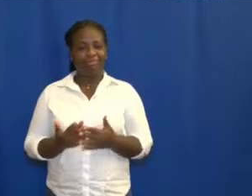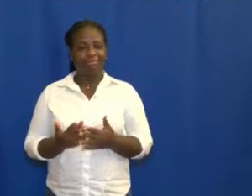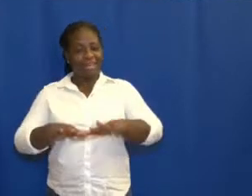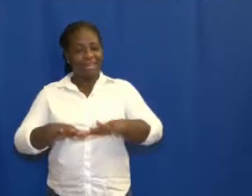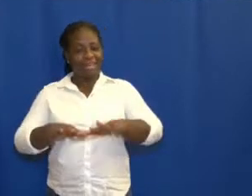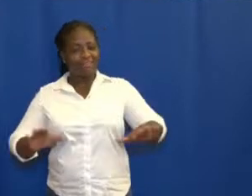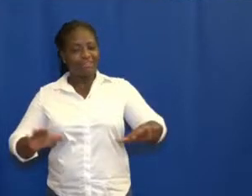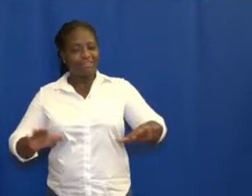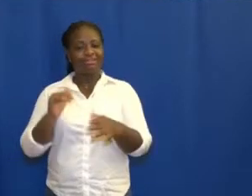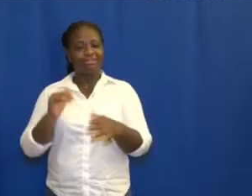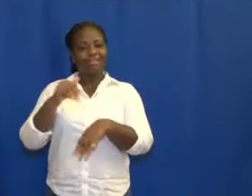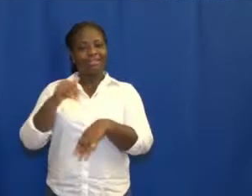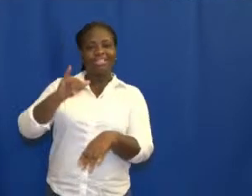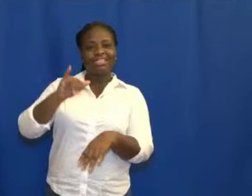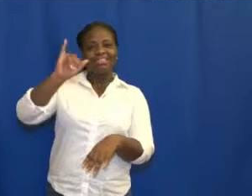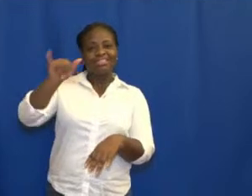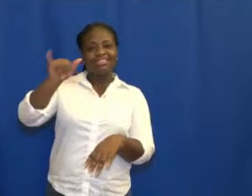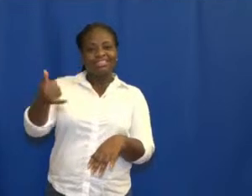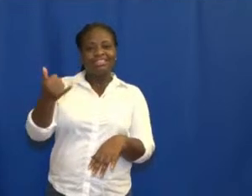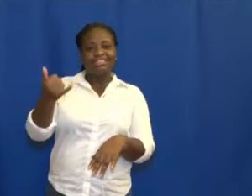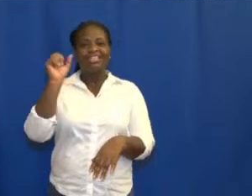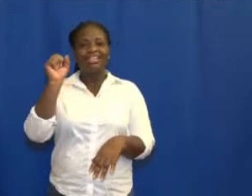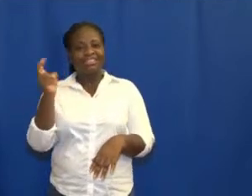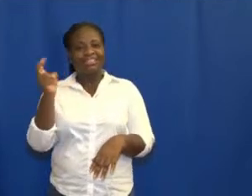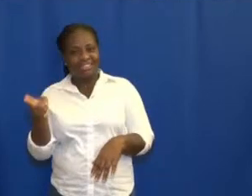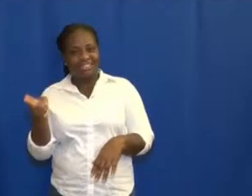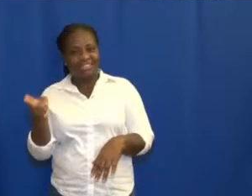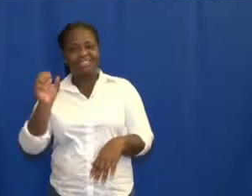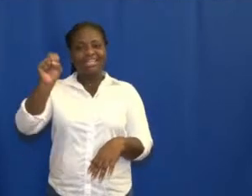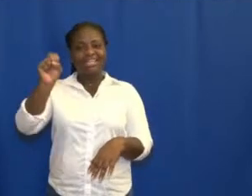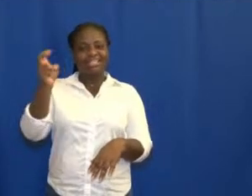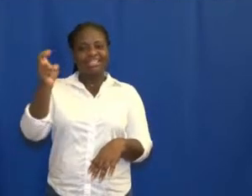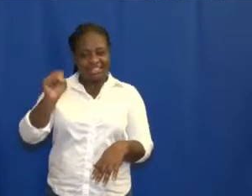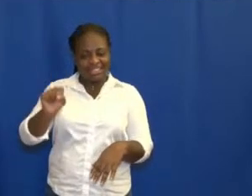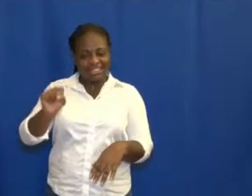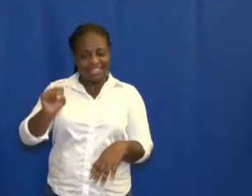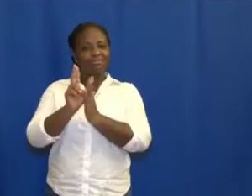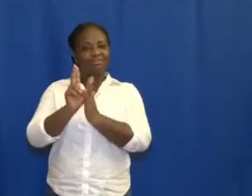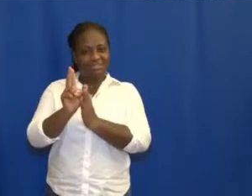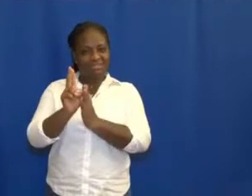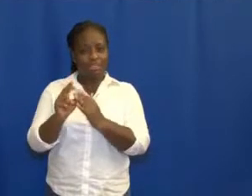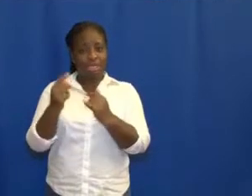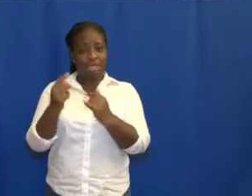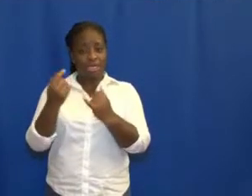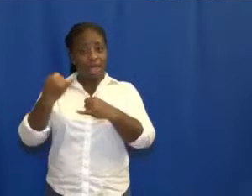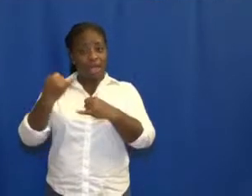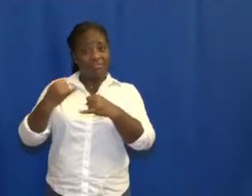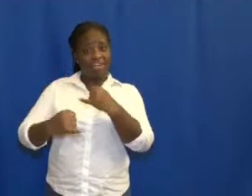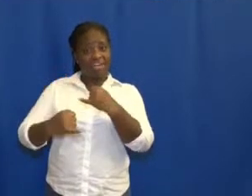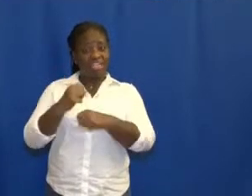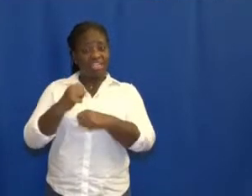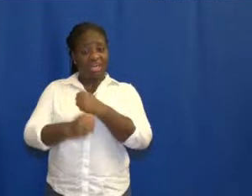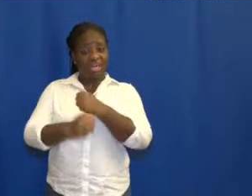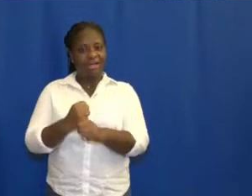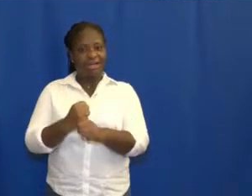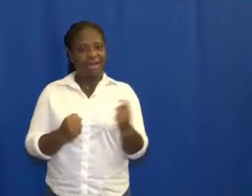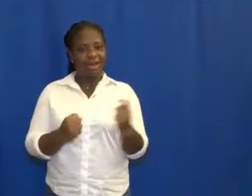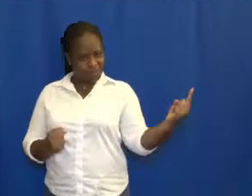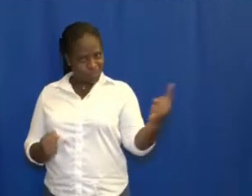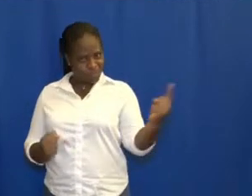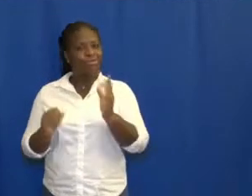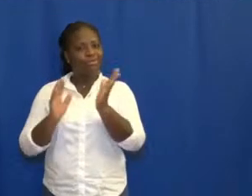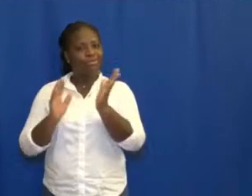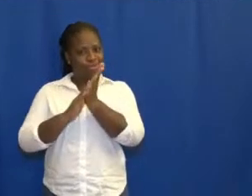ni yo JHS SHS ke university ni ame ba gbena me banya ameya